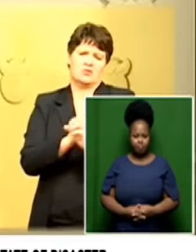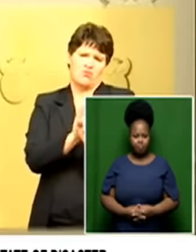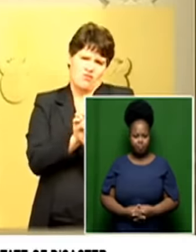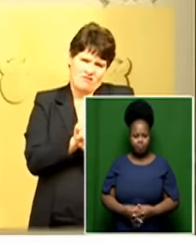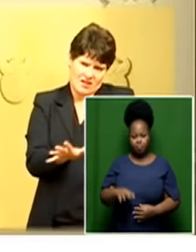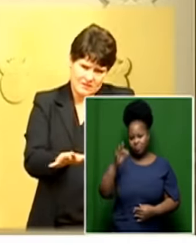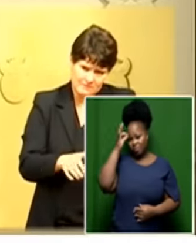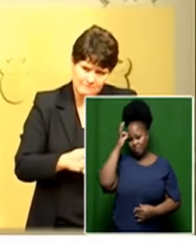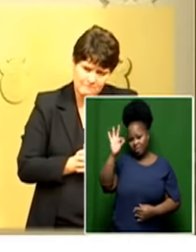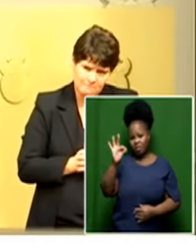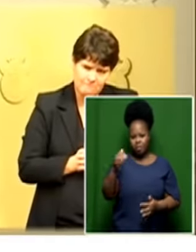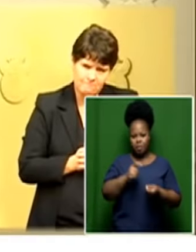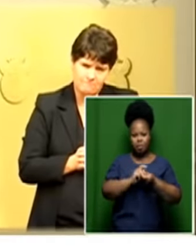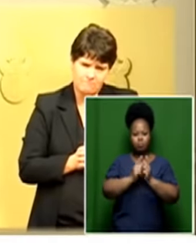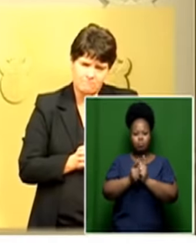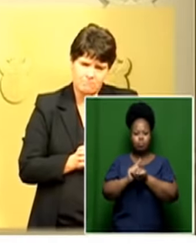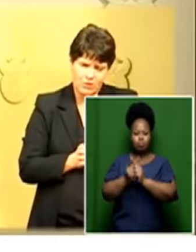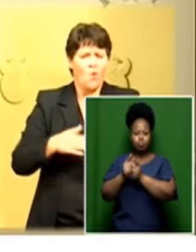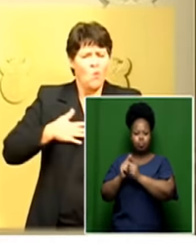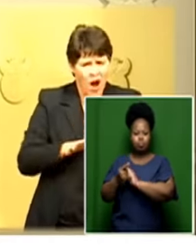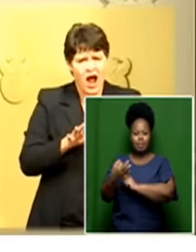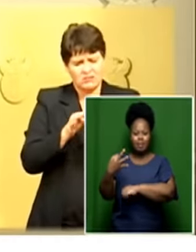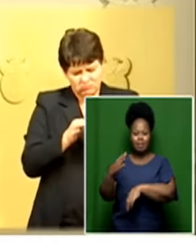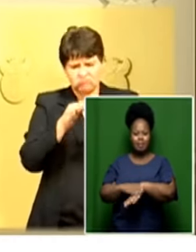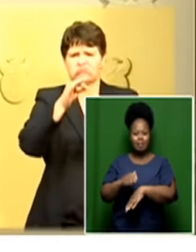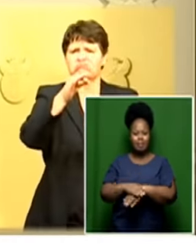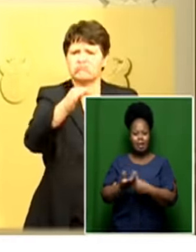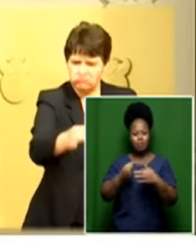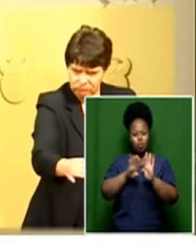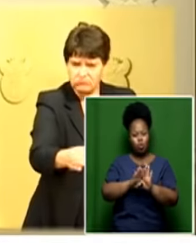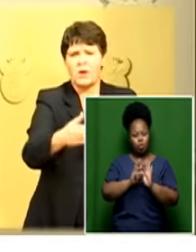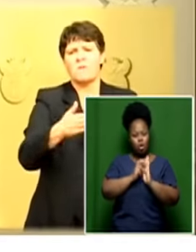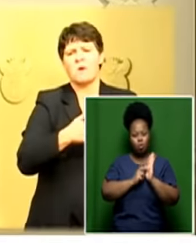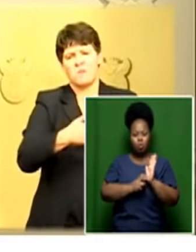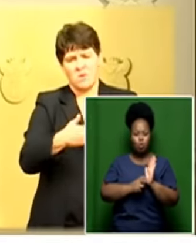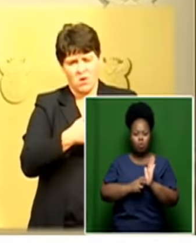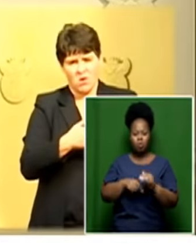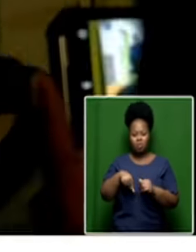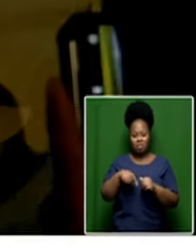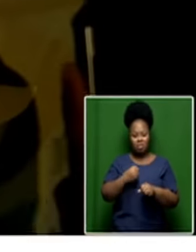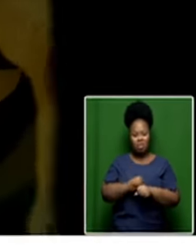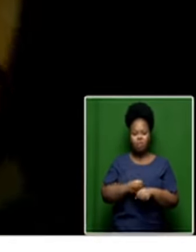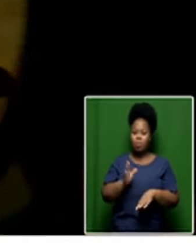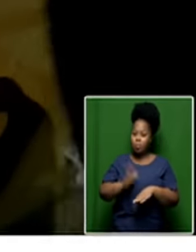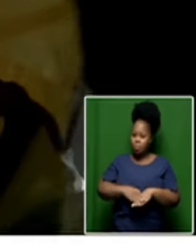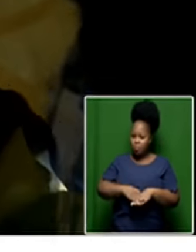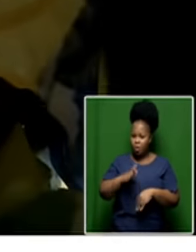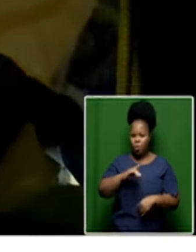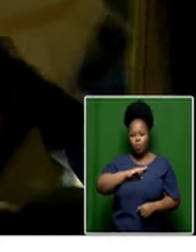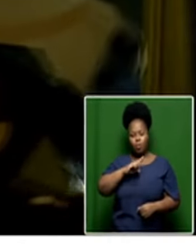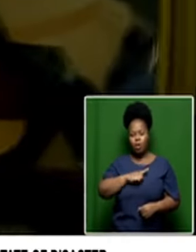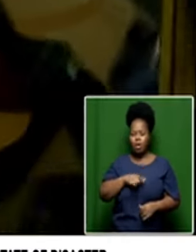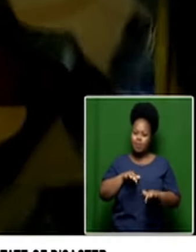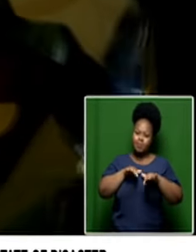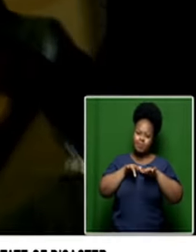The government has amended the lockdown regulations at least 3 times since March this year. Further regulations as a result of the